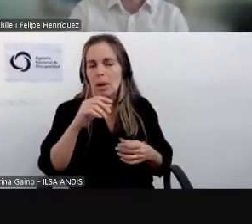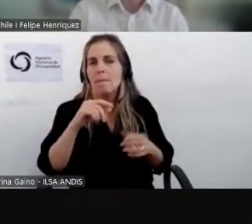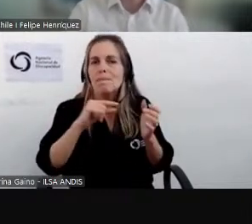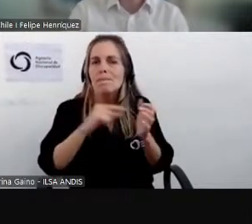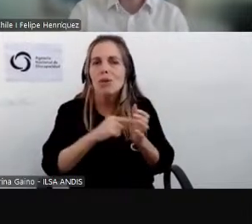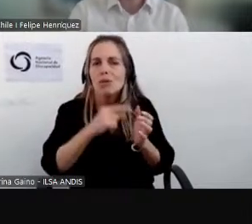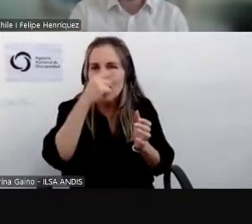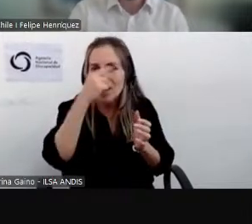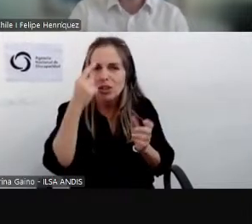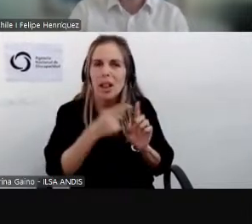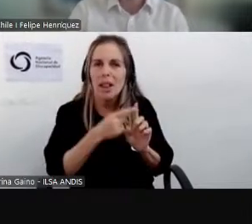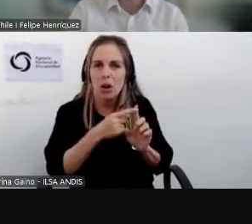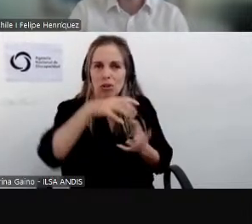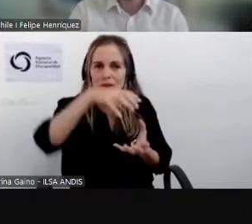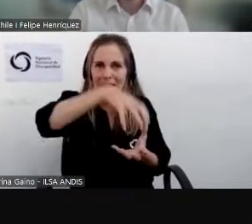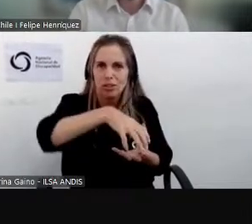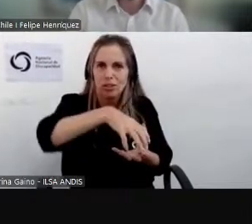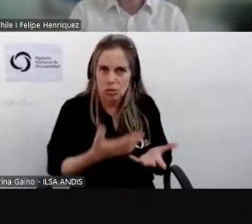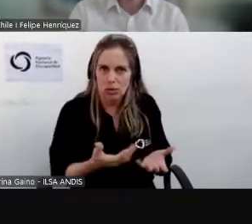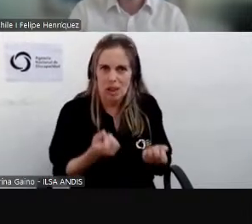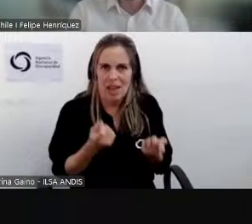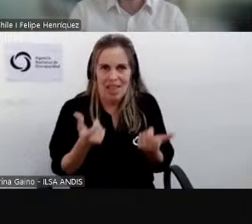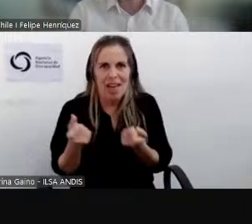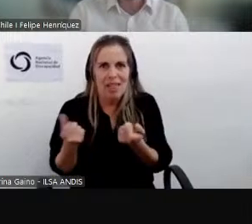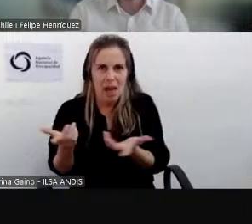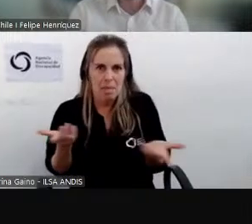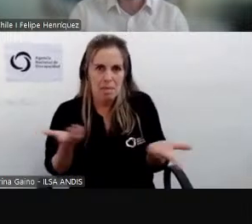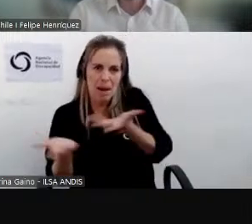point of contact would offer its